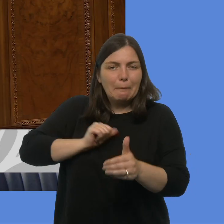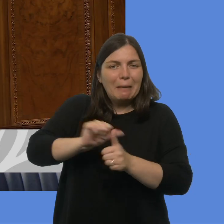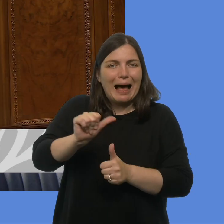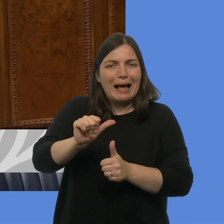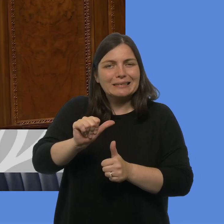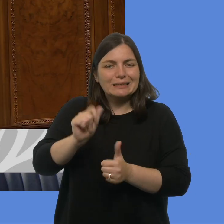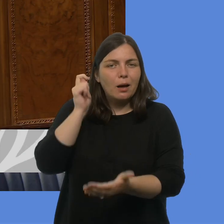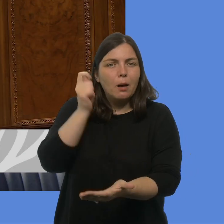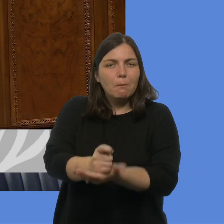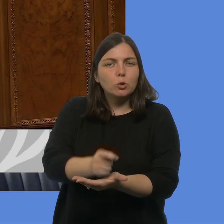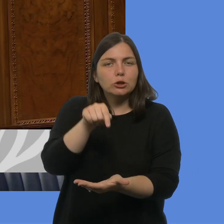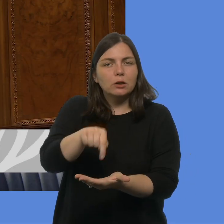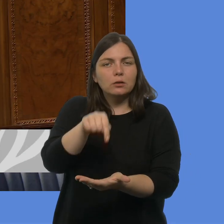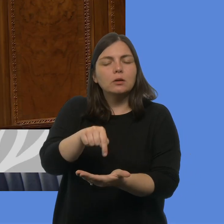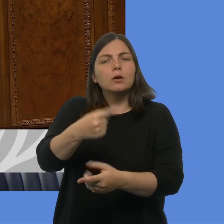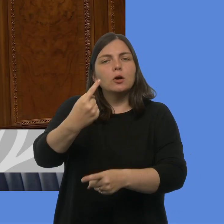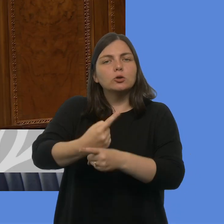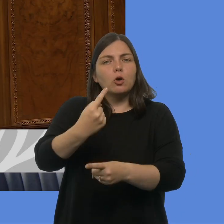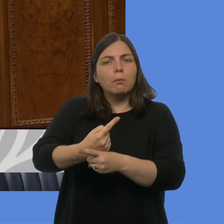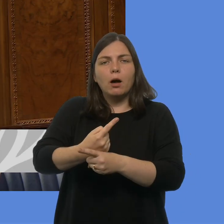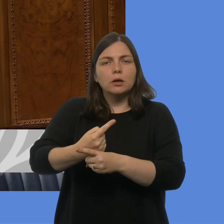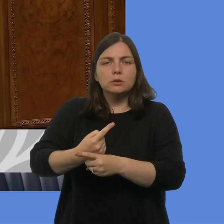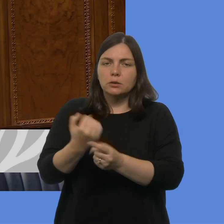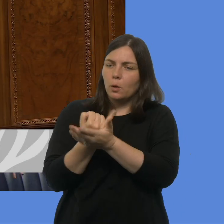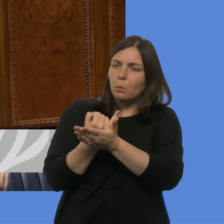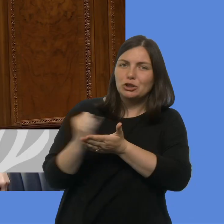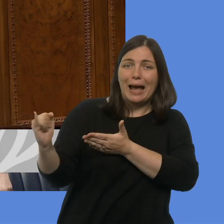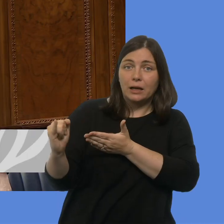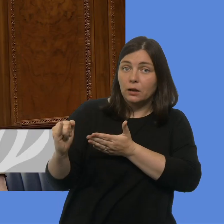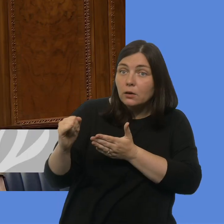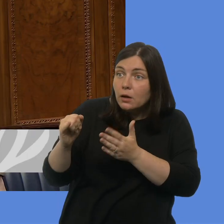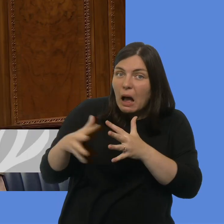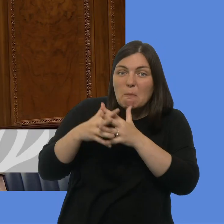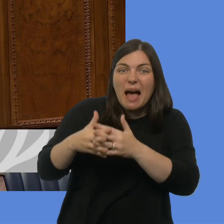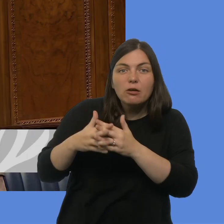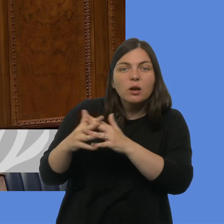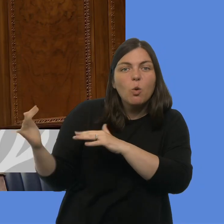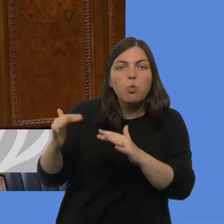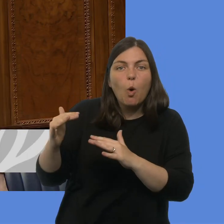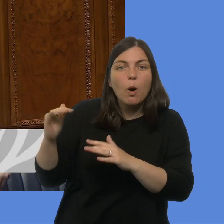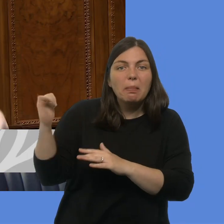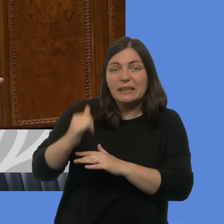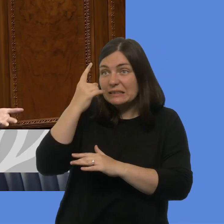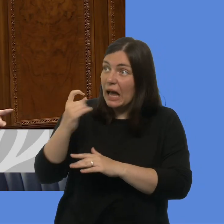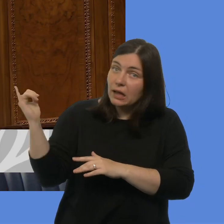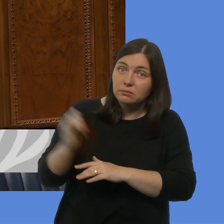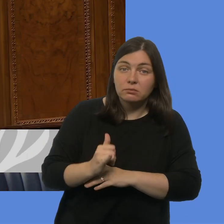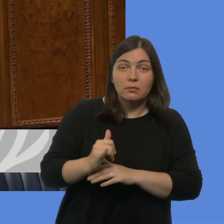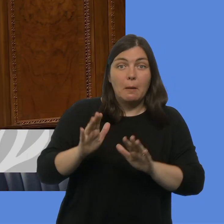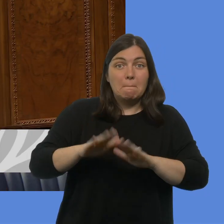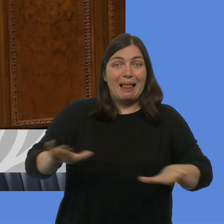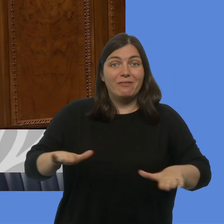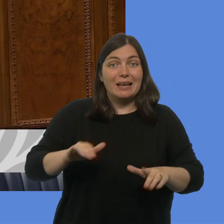Belfast International Airport being used by US warplanes. At least 60 of them have went through Aldergrove this year. Can you give an update